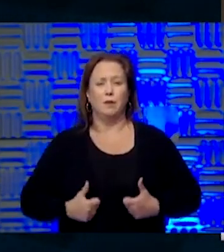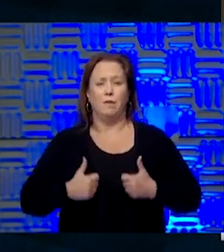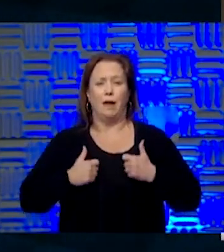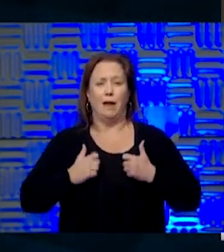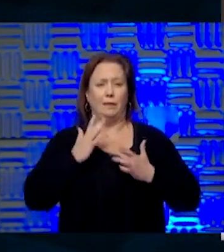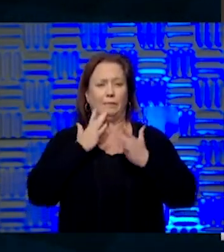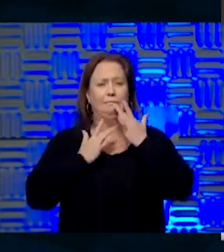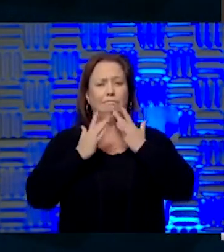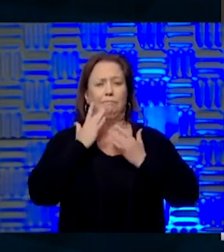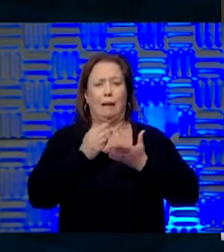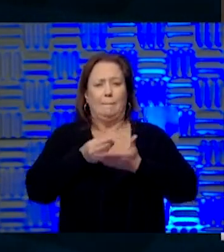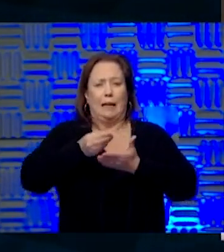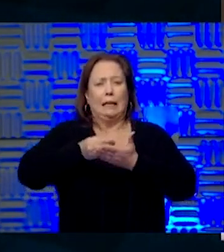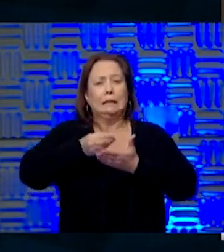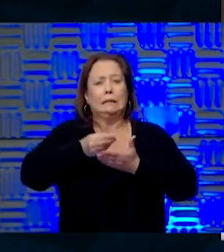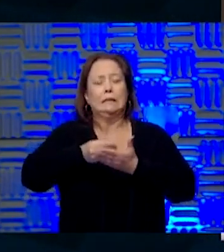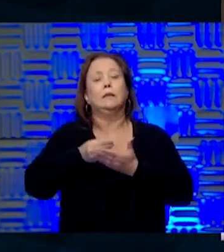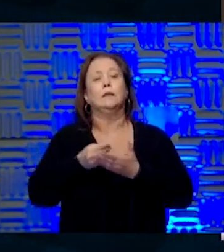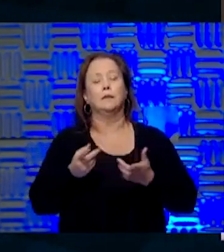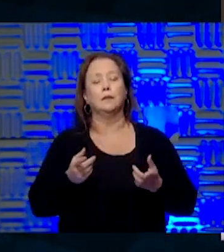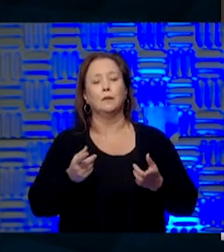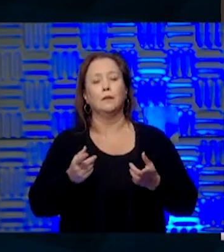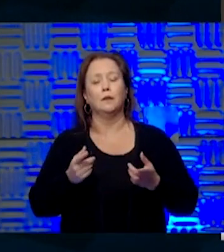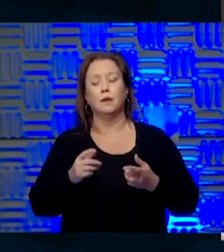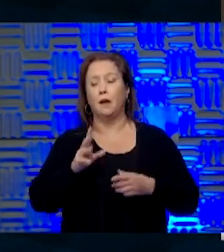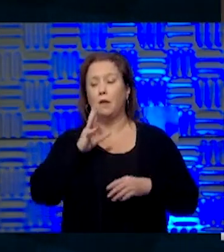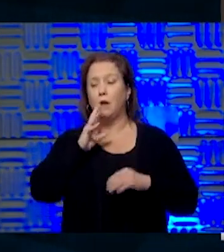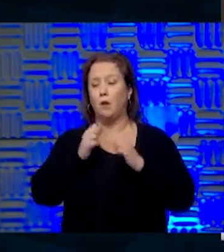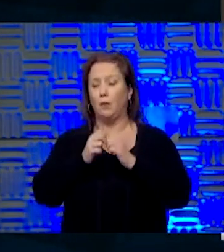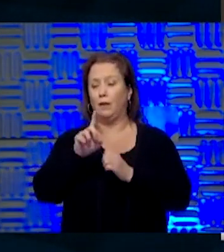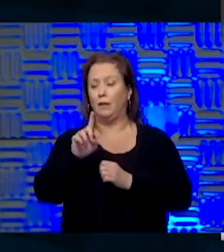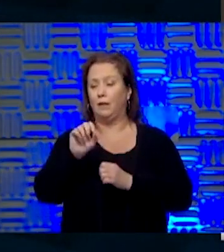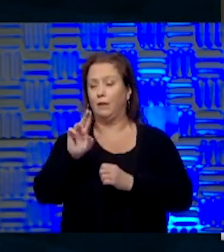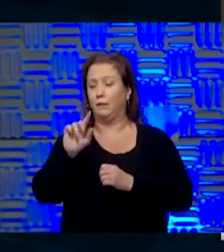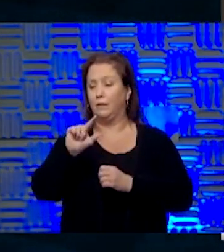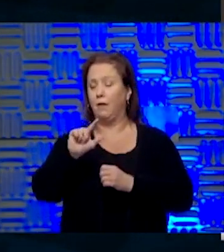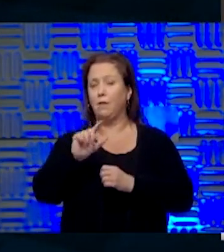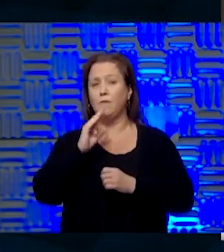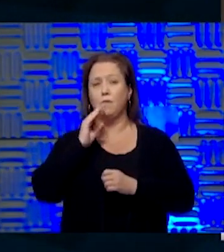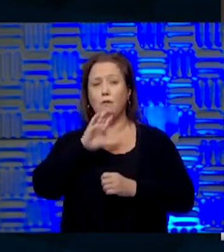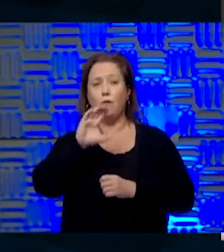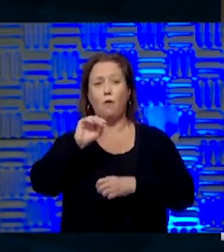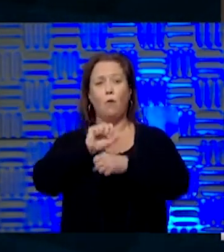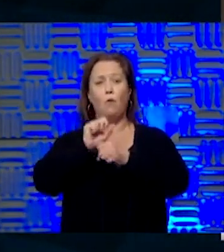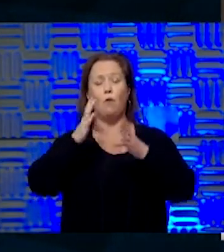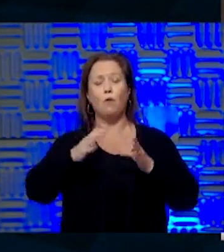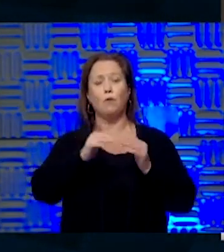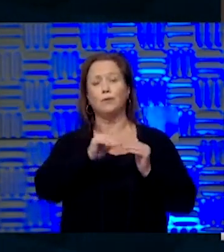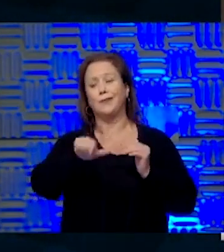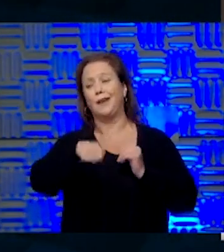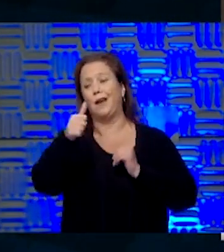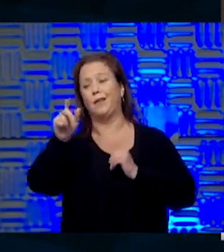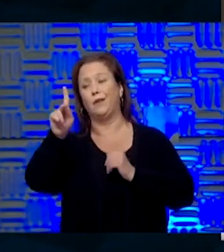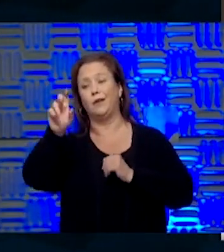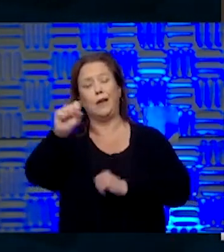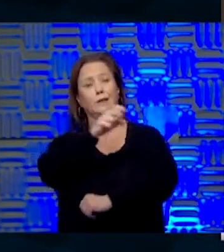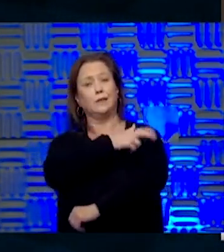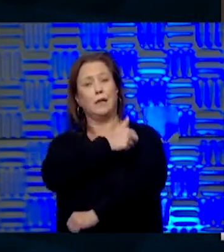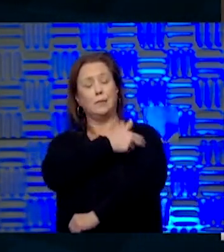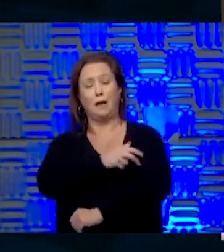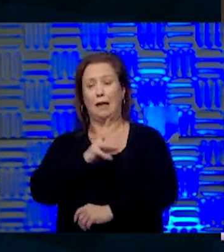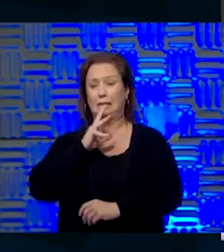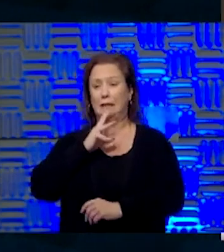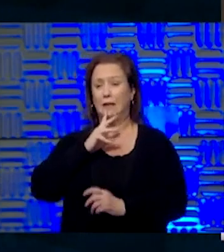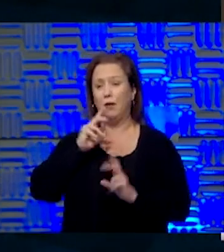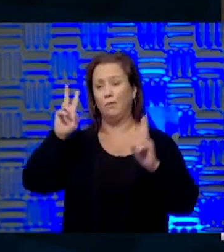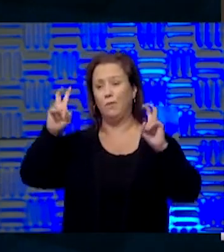of margins. When I talk to Doug's counterparts at a hospital in Kansas, I often say, well, so are you in the red or the